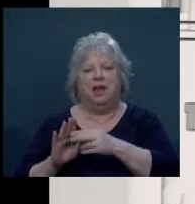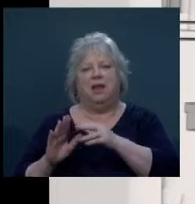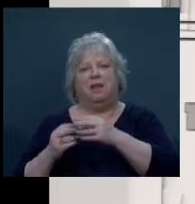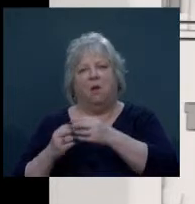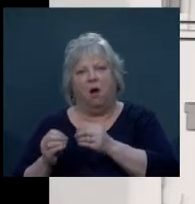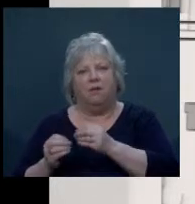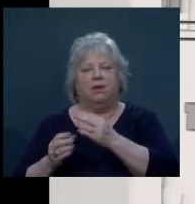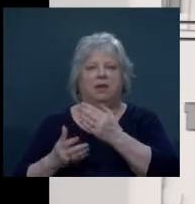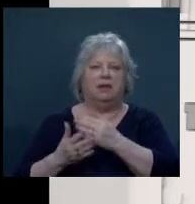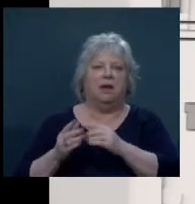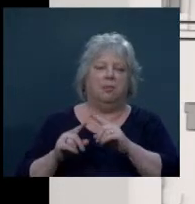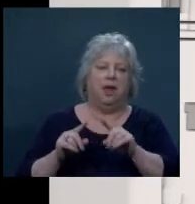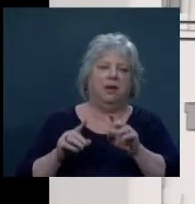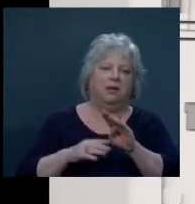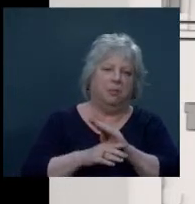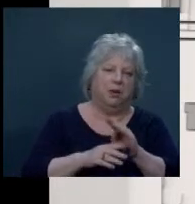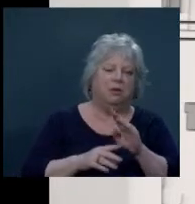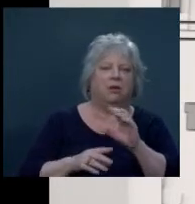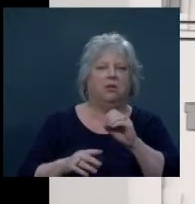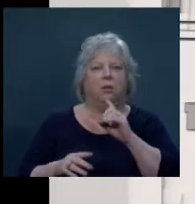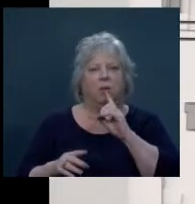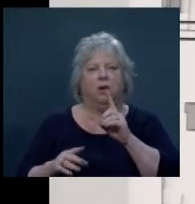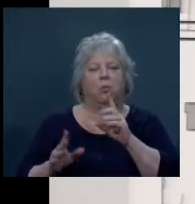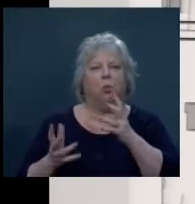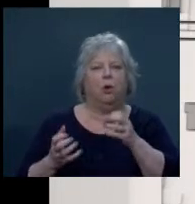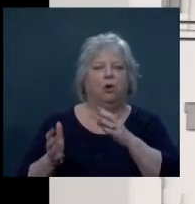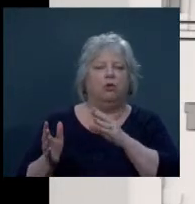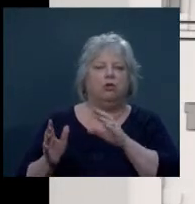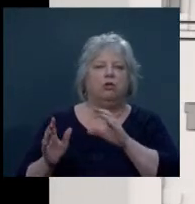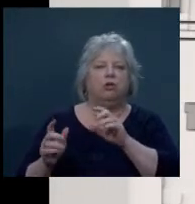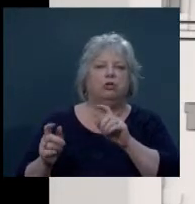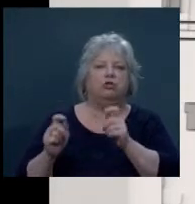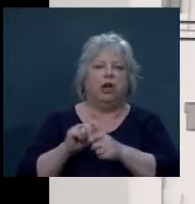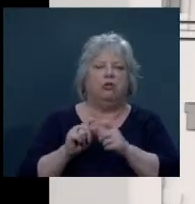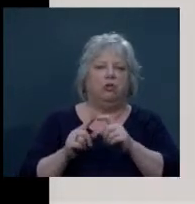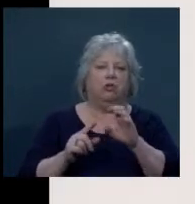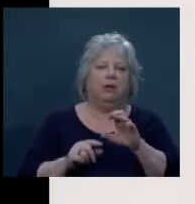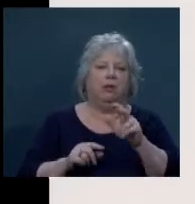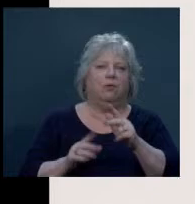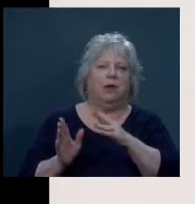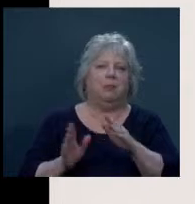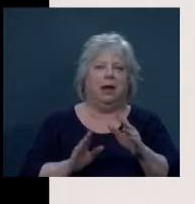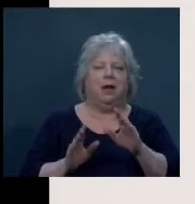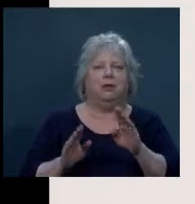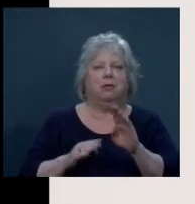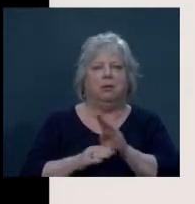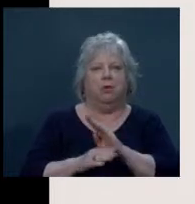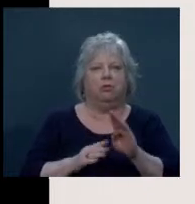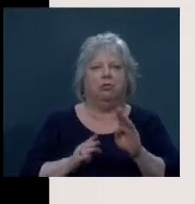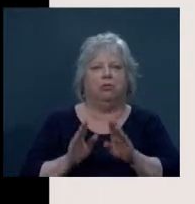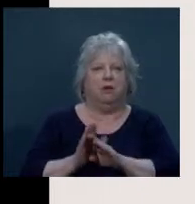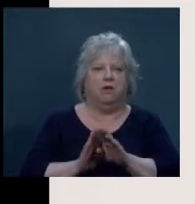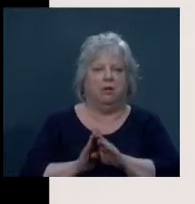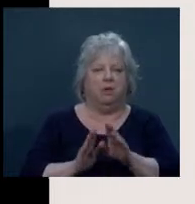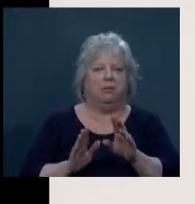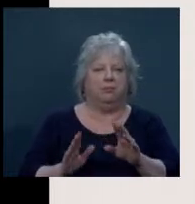as commercial, and it's zone a planned commercial development in C3. And then the next one.